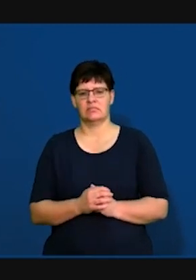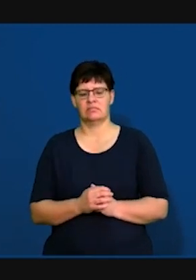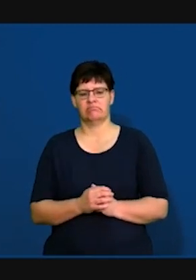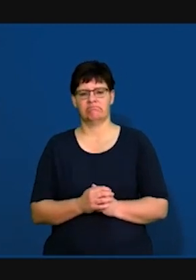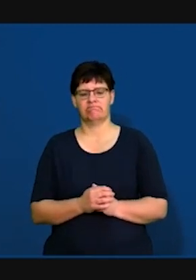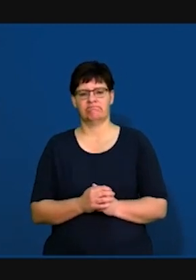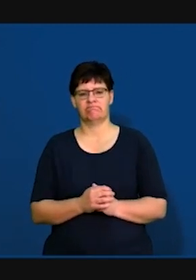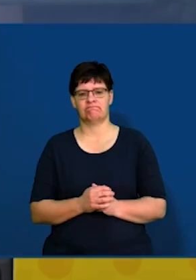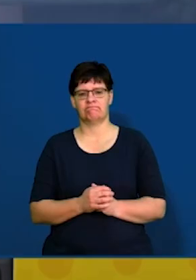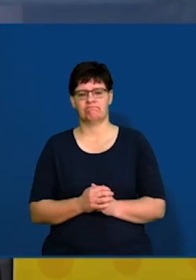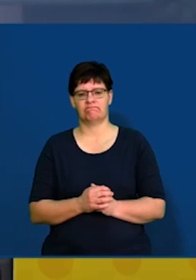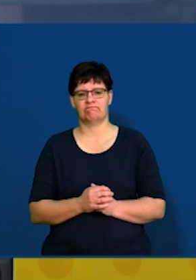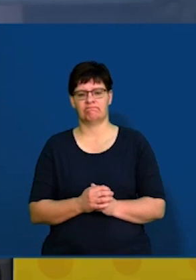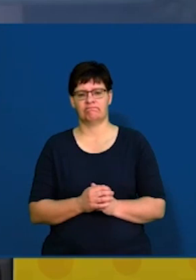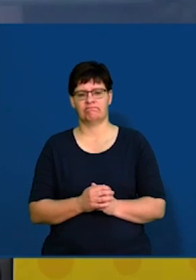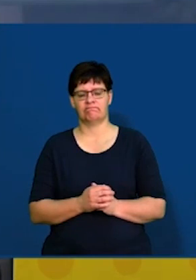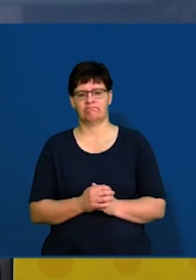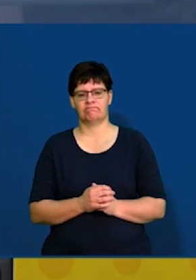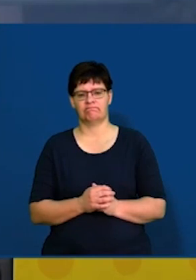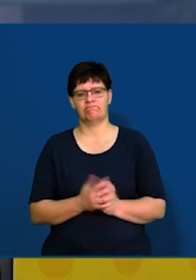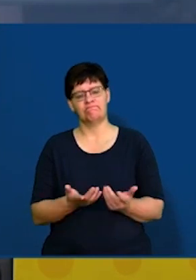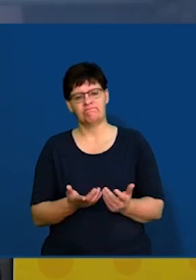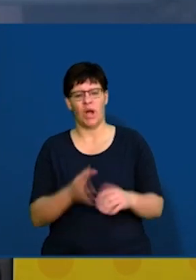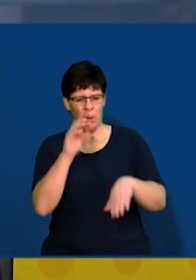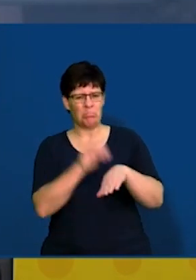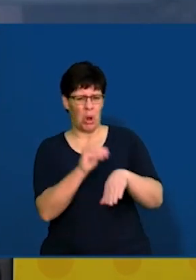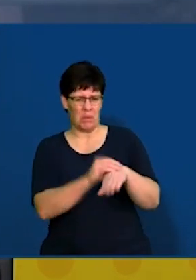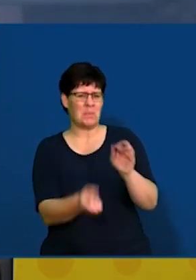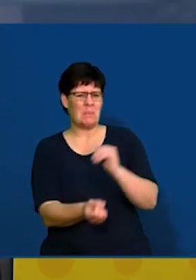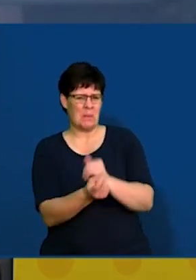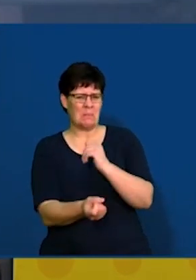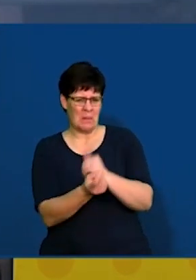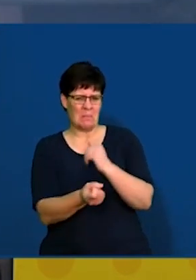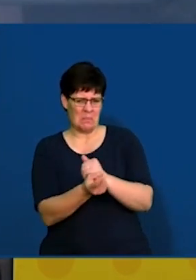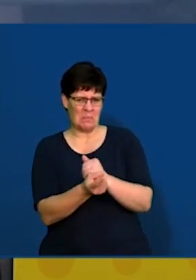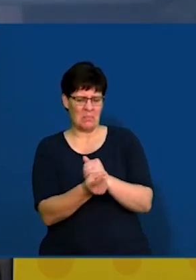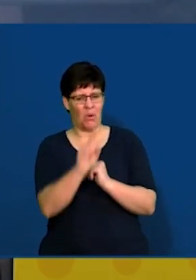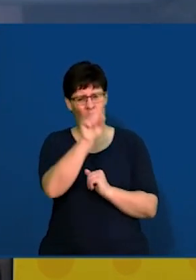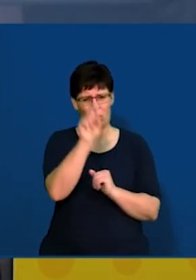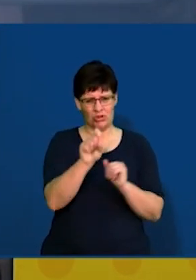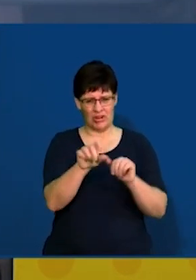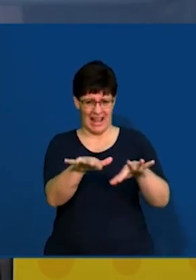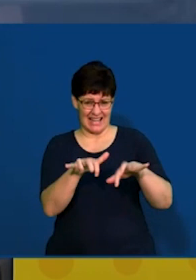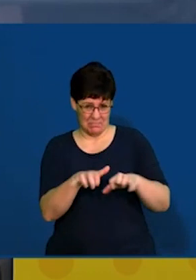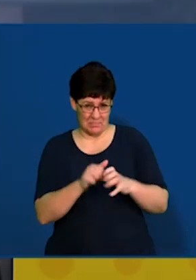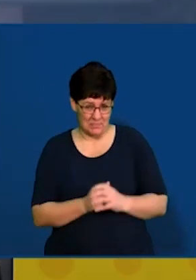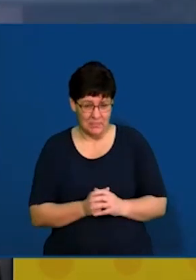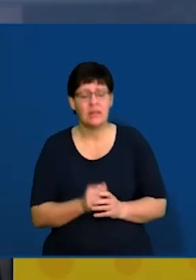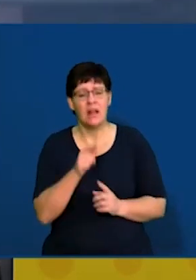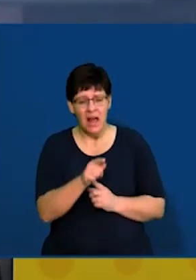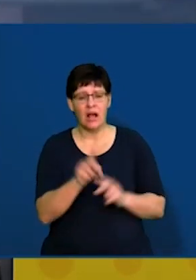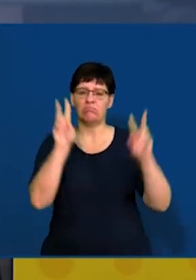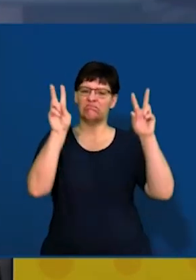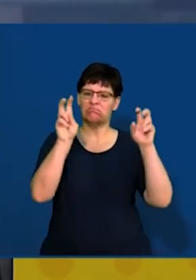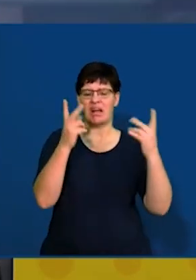topic which is often also a problem, but with our emphasis on this topic, it's actually on some